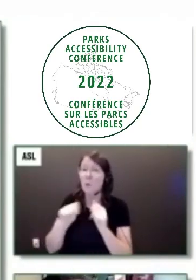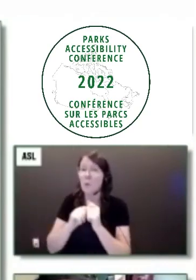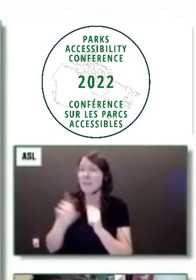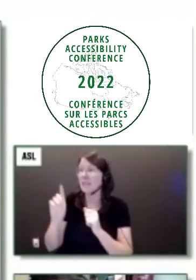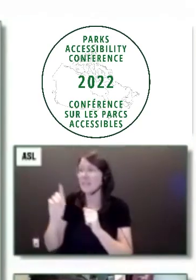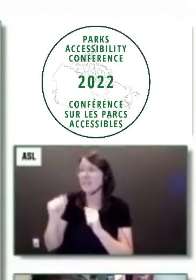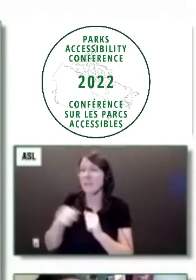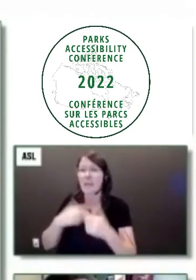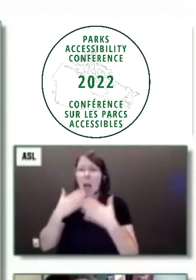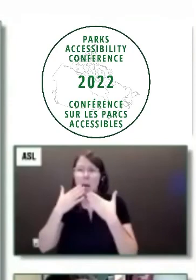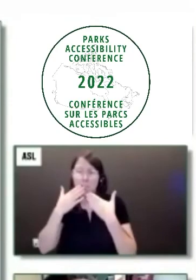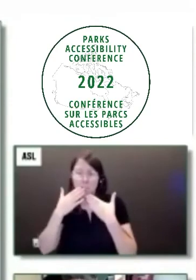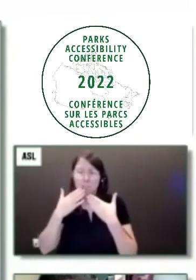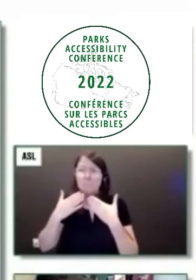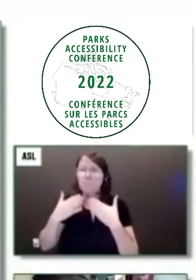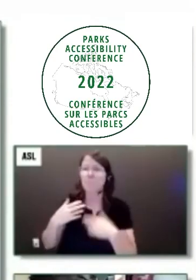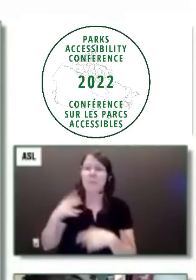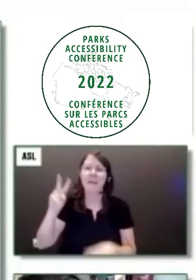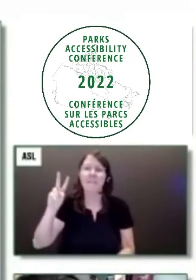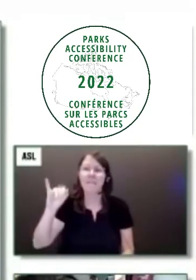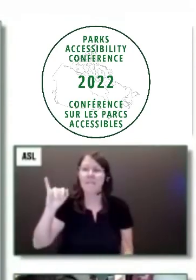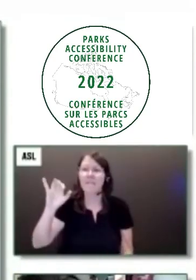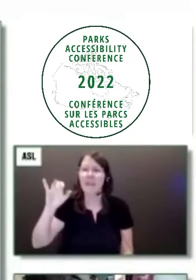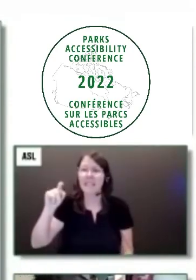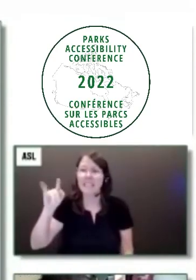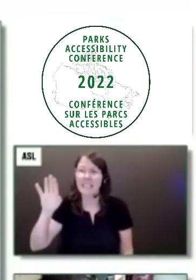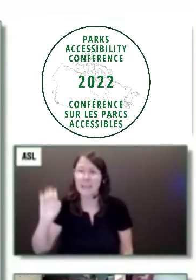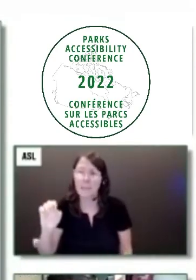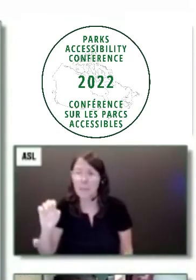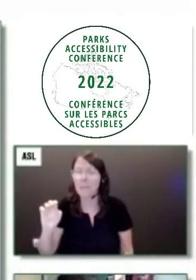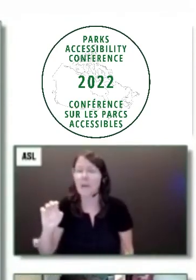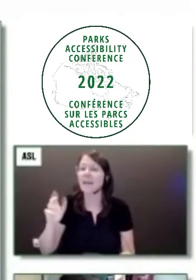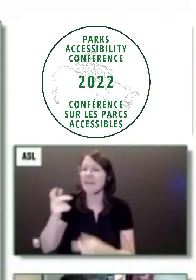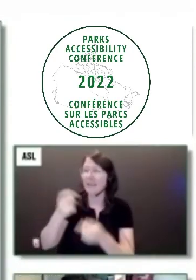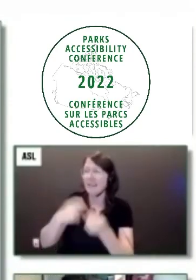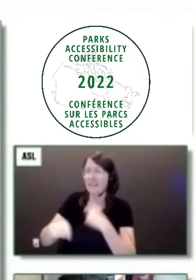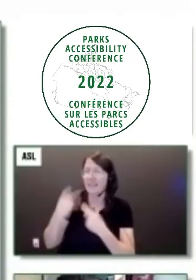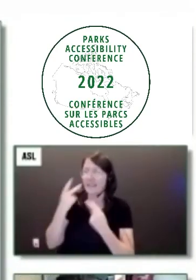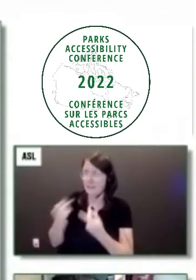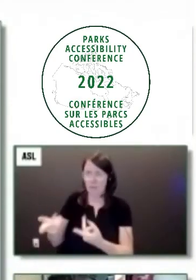a circumstance rather than being fully empowered individuals. Next slide.